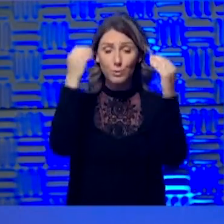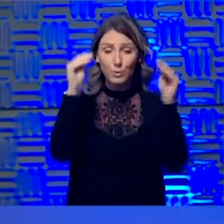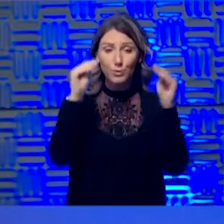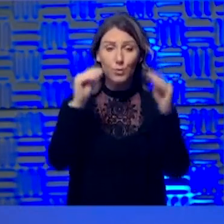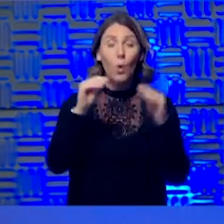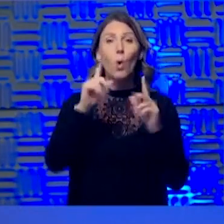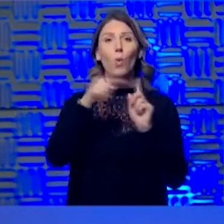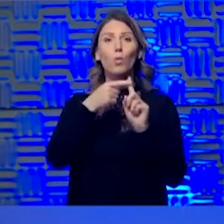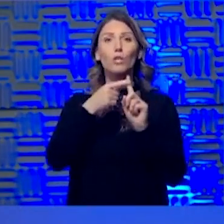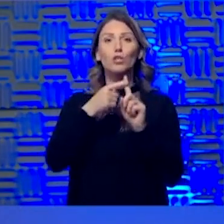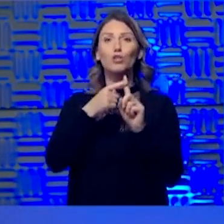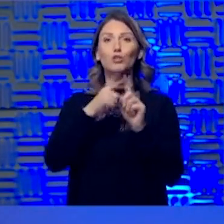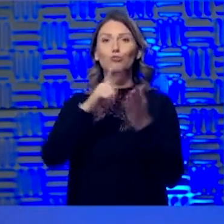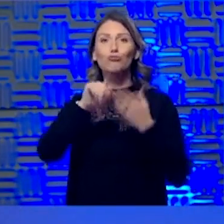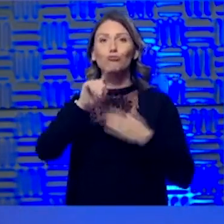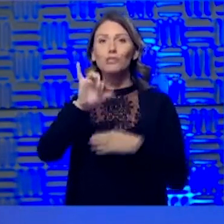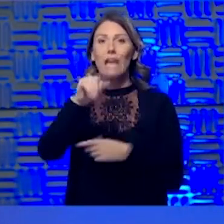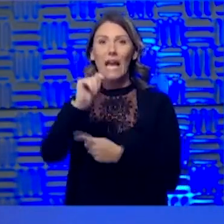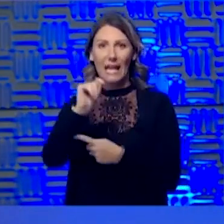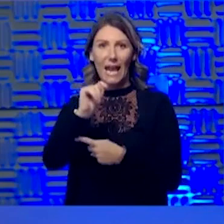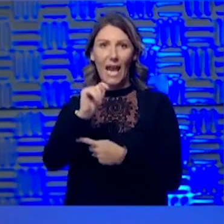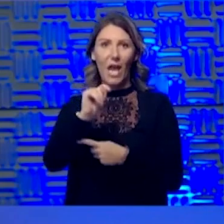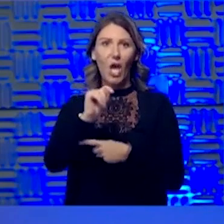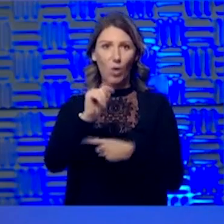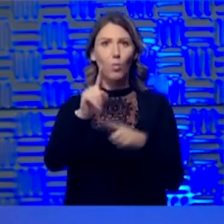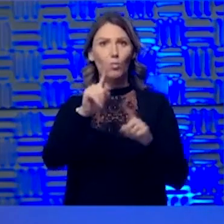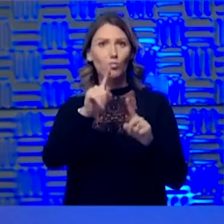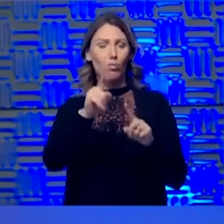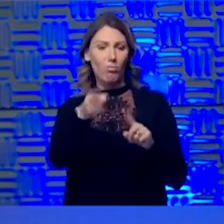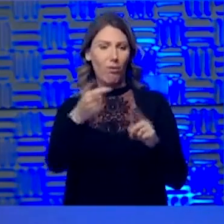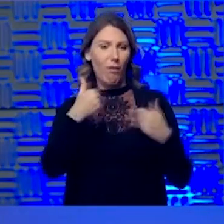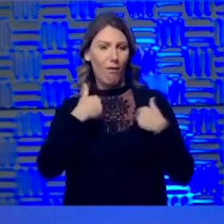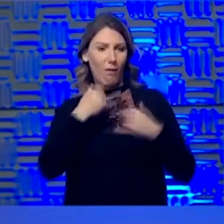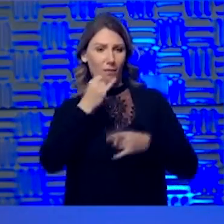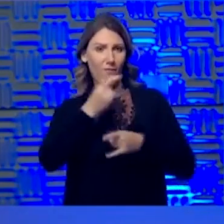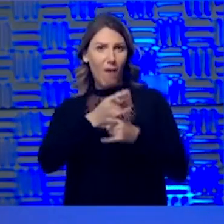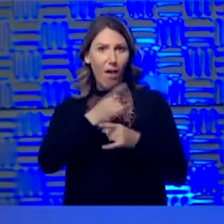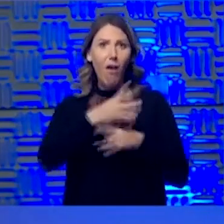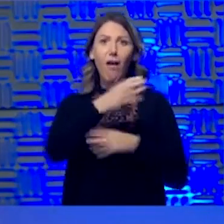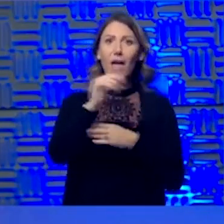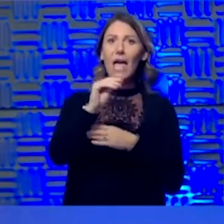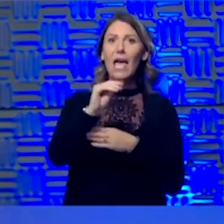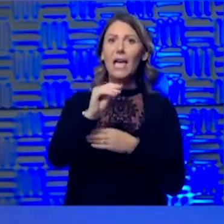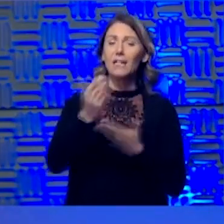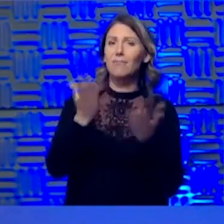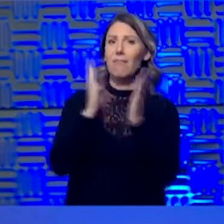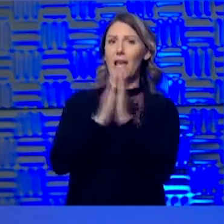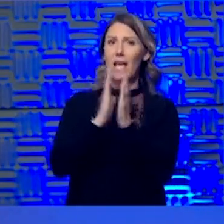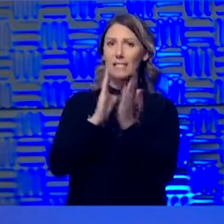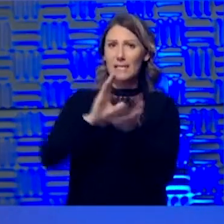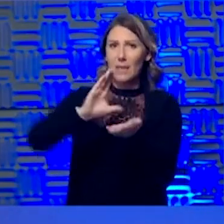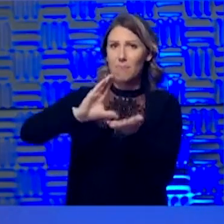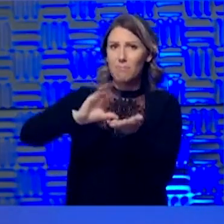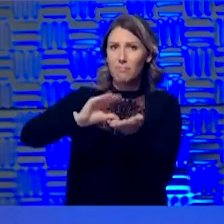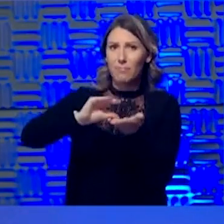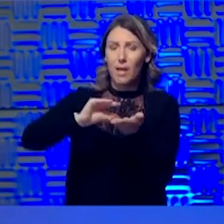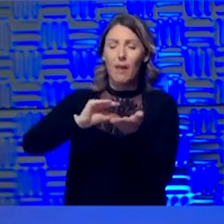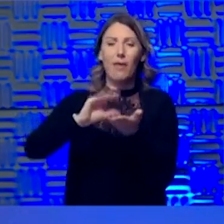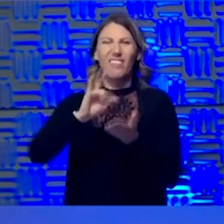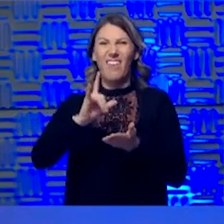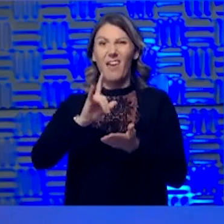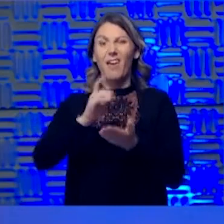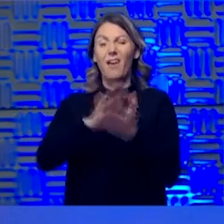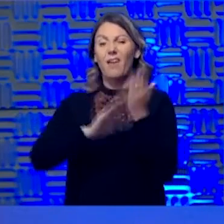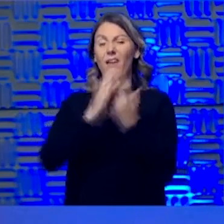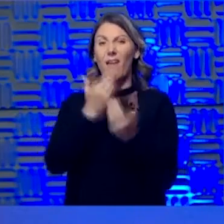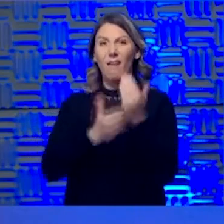the employees, they do have alcohol pump. And it's, certainly ask them, but it's always good to maybe take a pump of the alcohol hand sanitizer